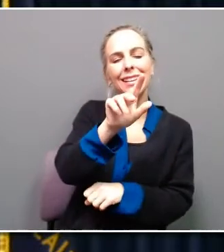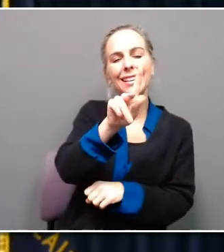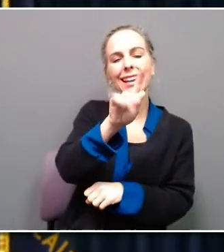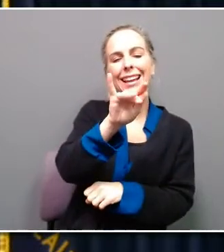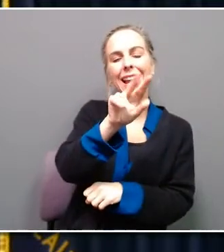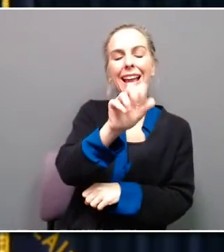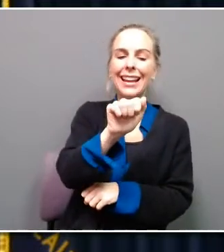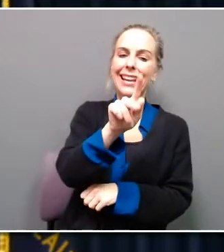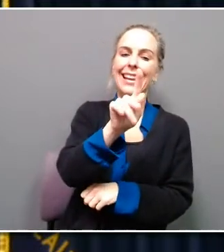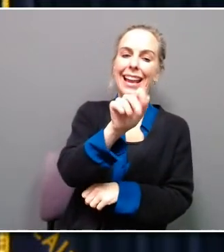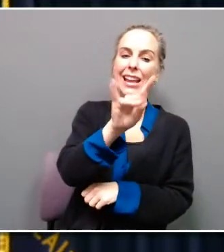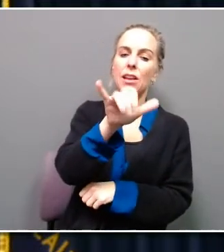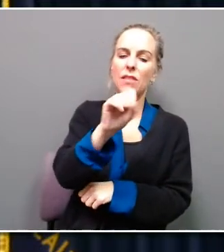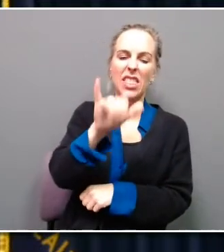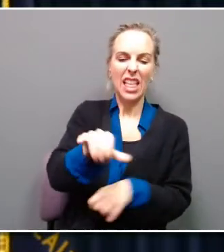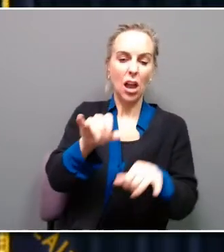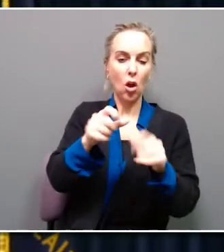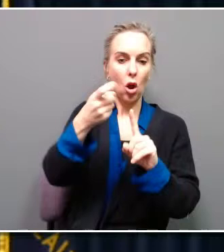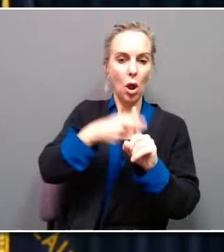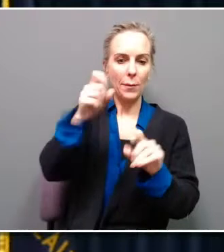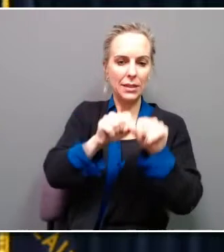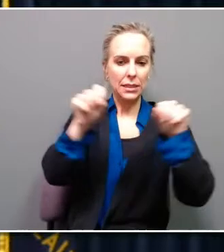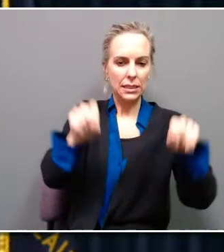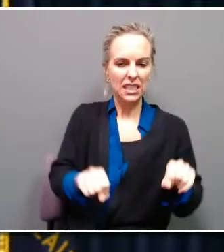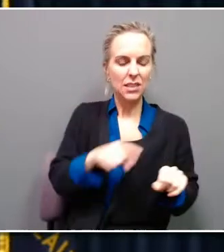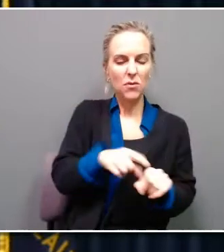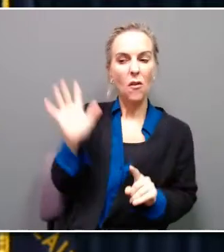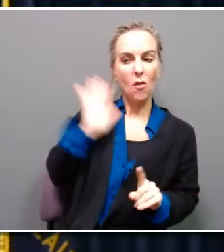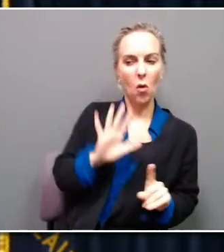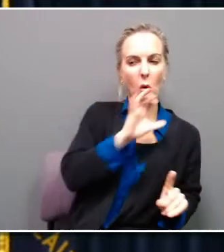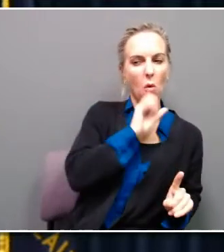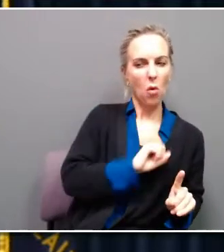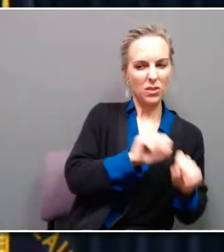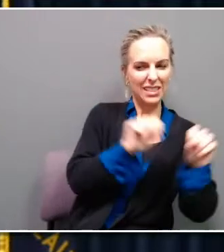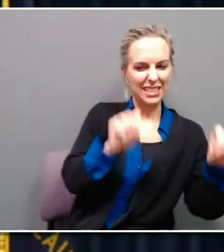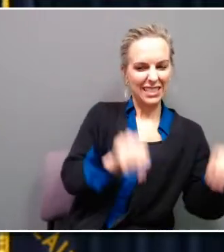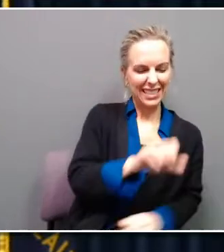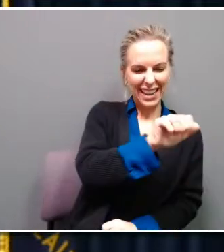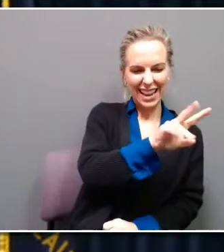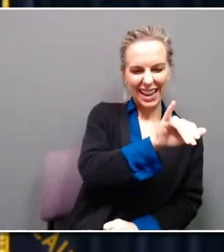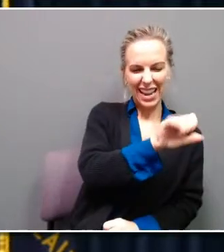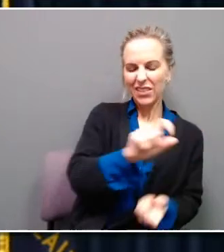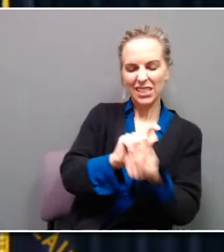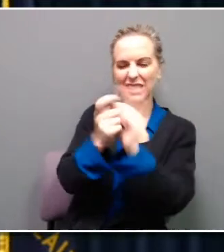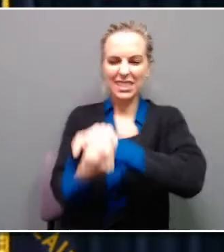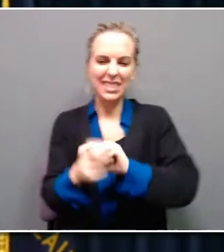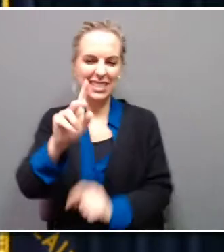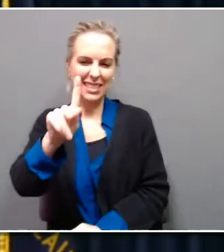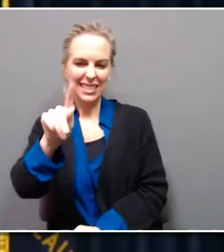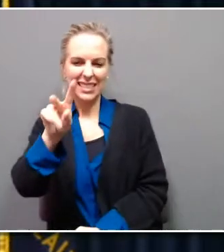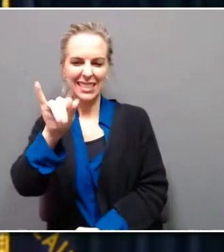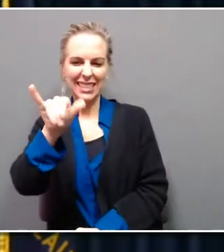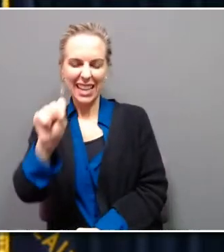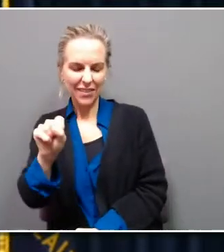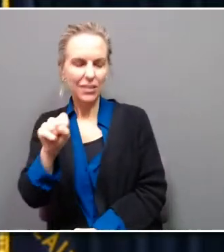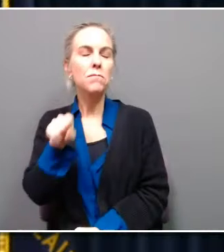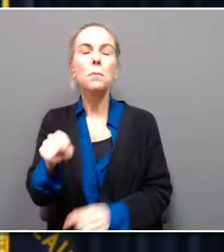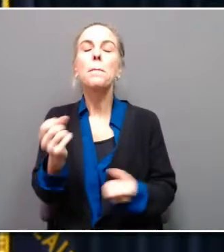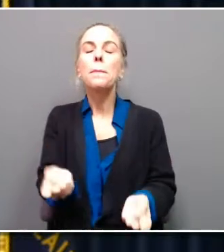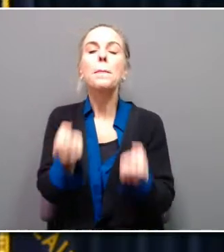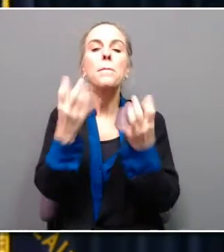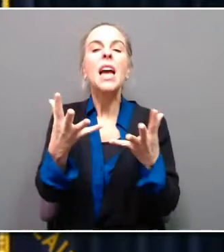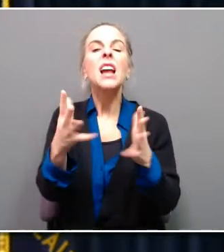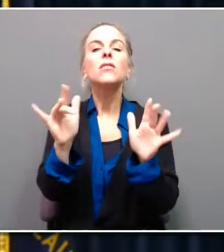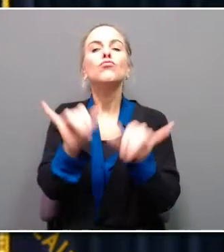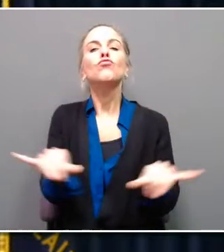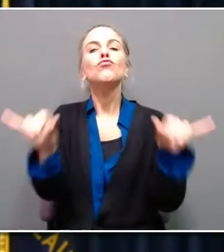to fully replace the current outdated system called Avis. The change of systems means many common vehicle services will